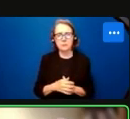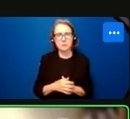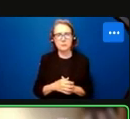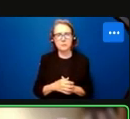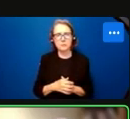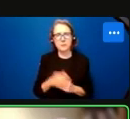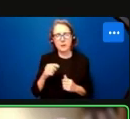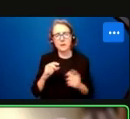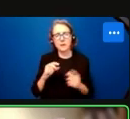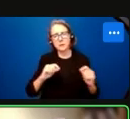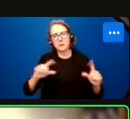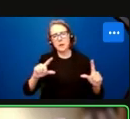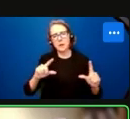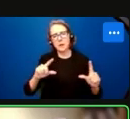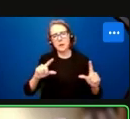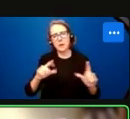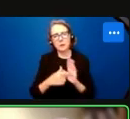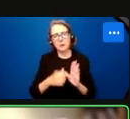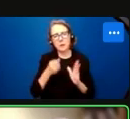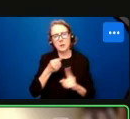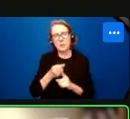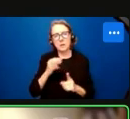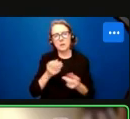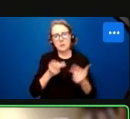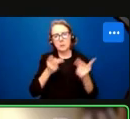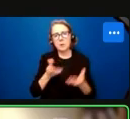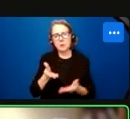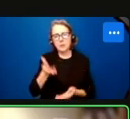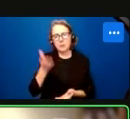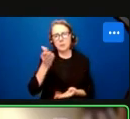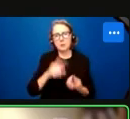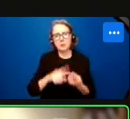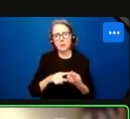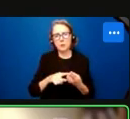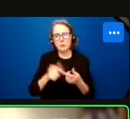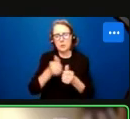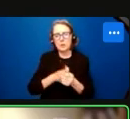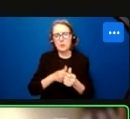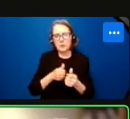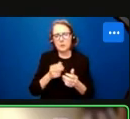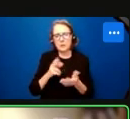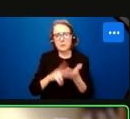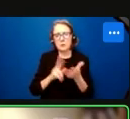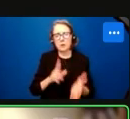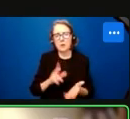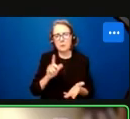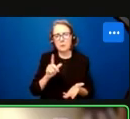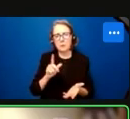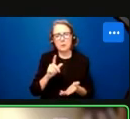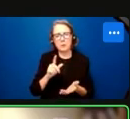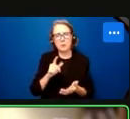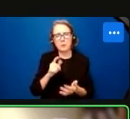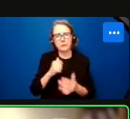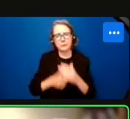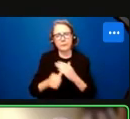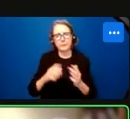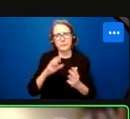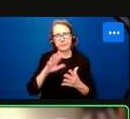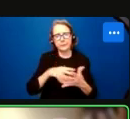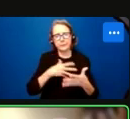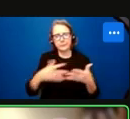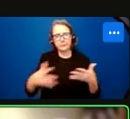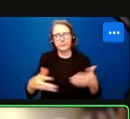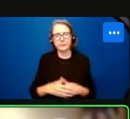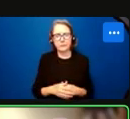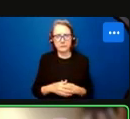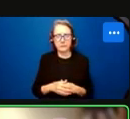This slide shows the impact of the proposed increases to the subscribers of cart services in Salem, Marion. As these figures represent